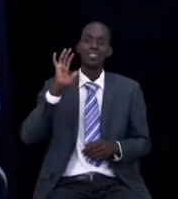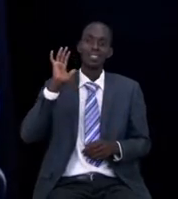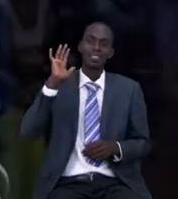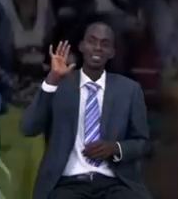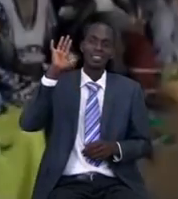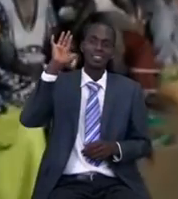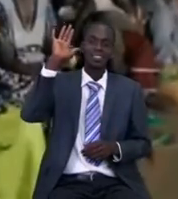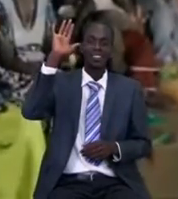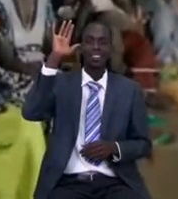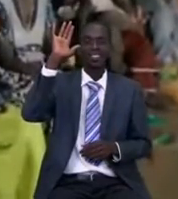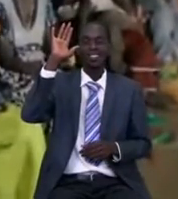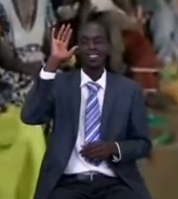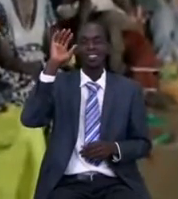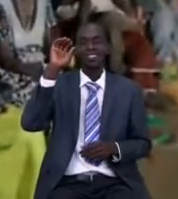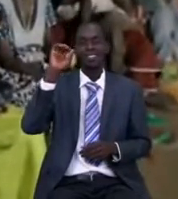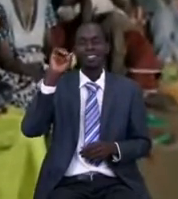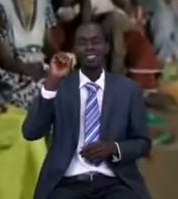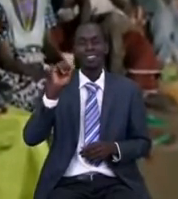Nakane.